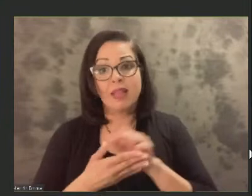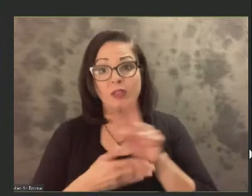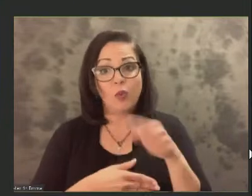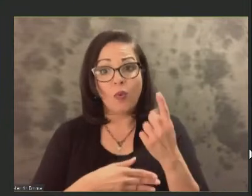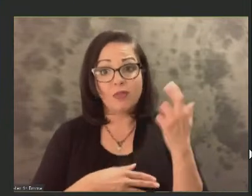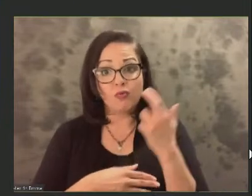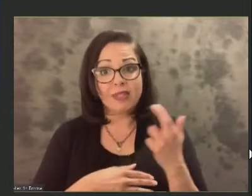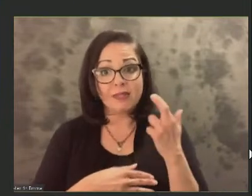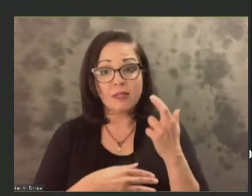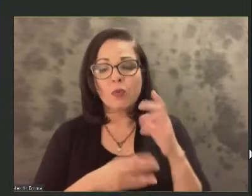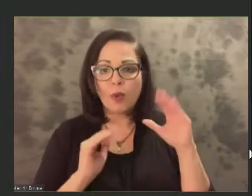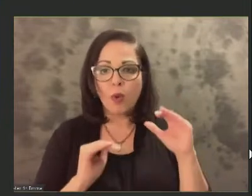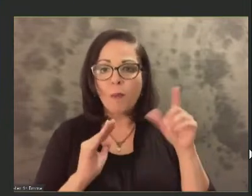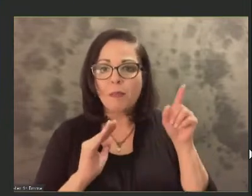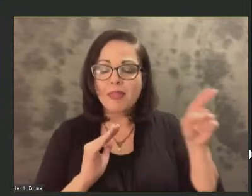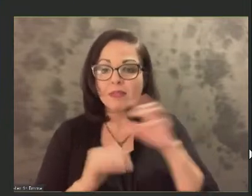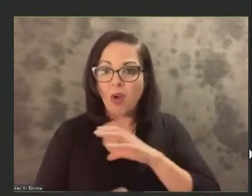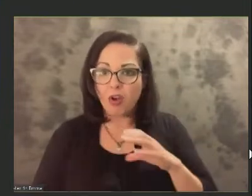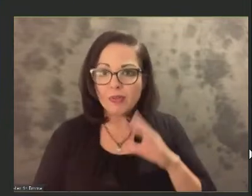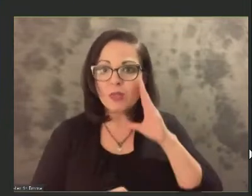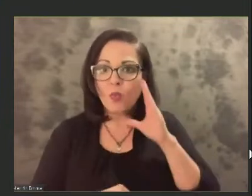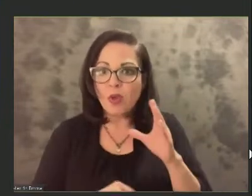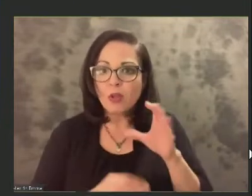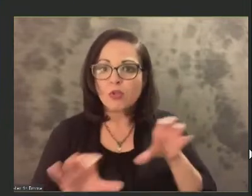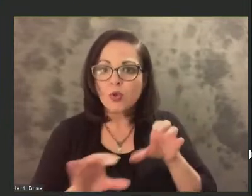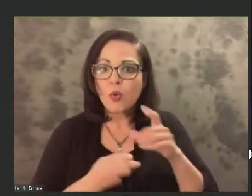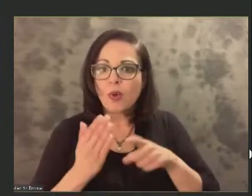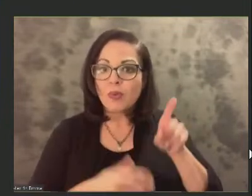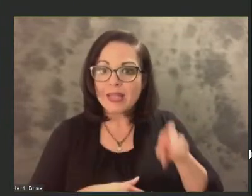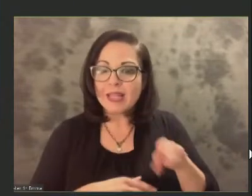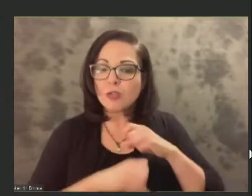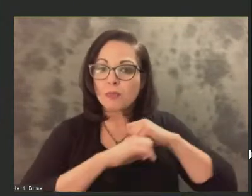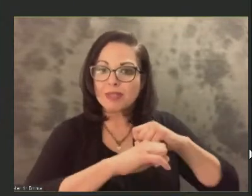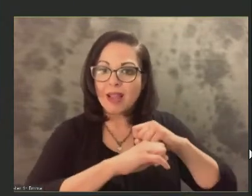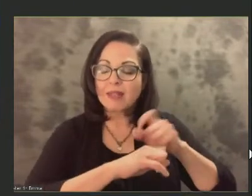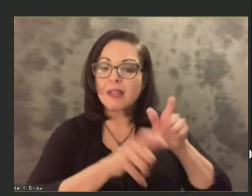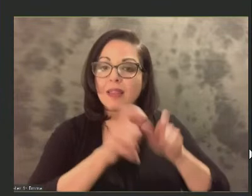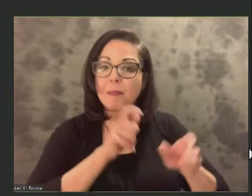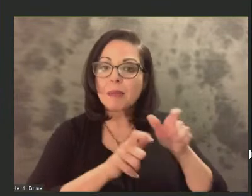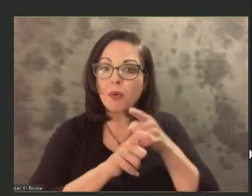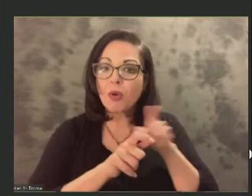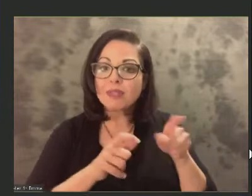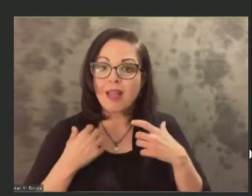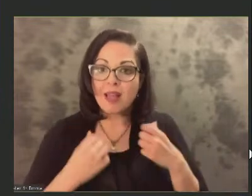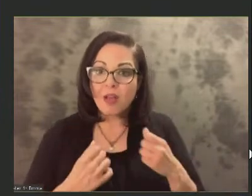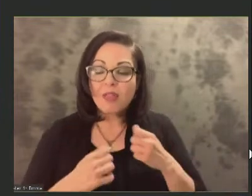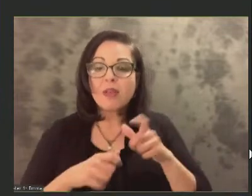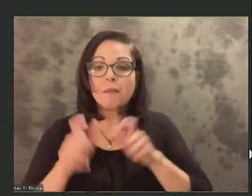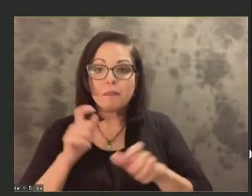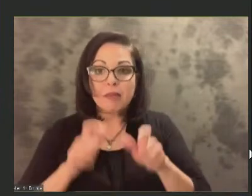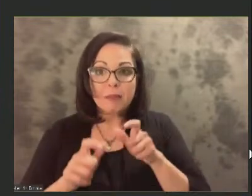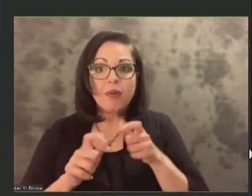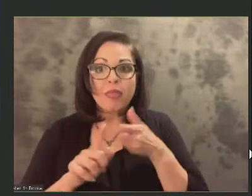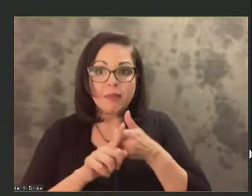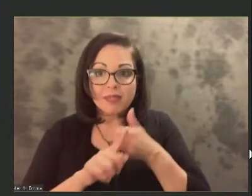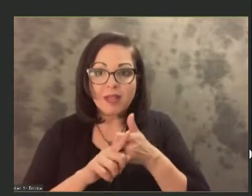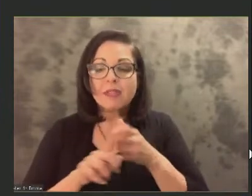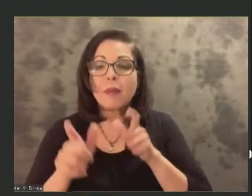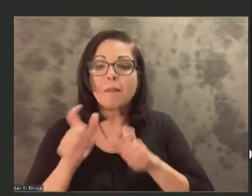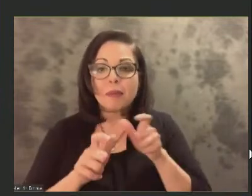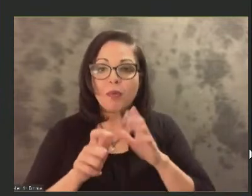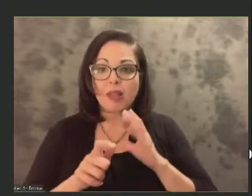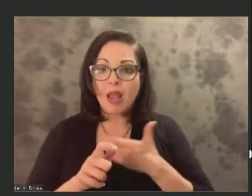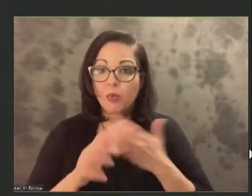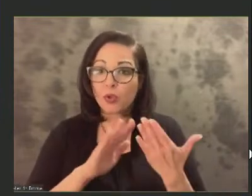the administration and Congress will do what we need to protect the public's health, protect people and our communities.